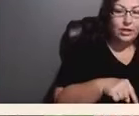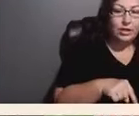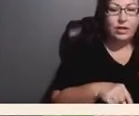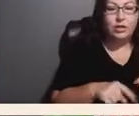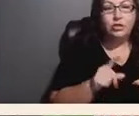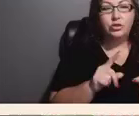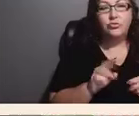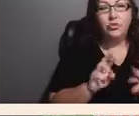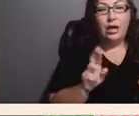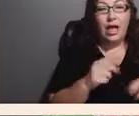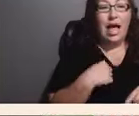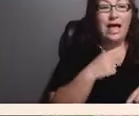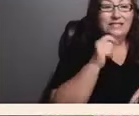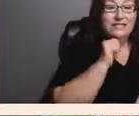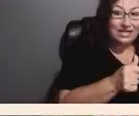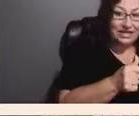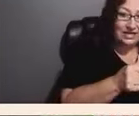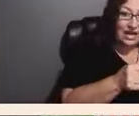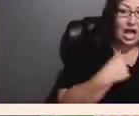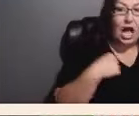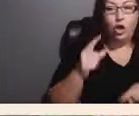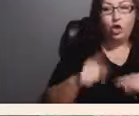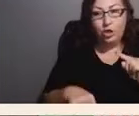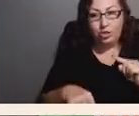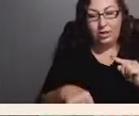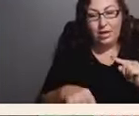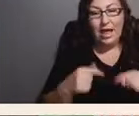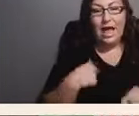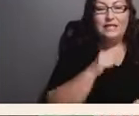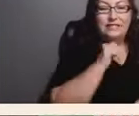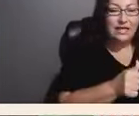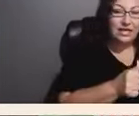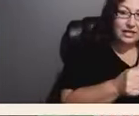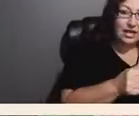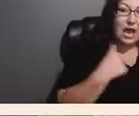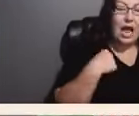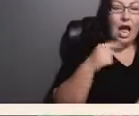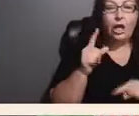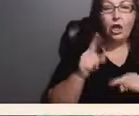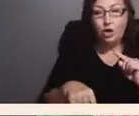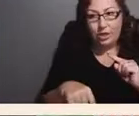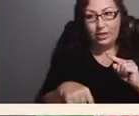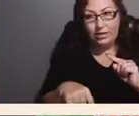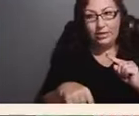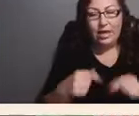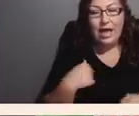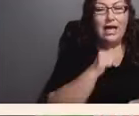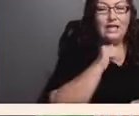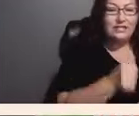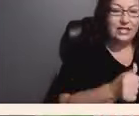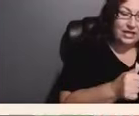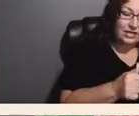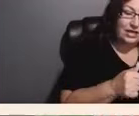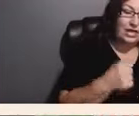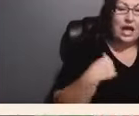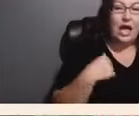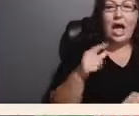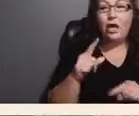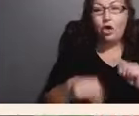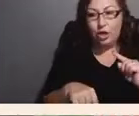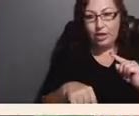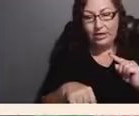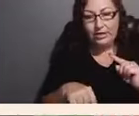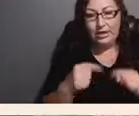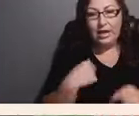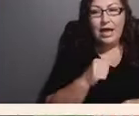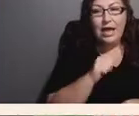I didn't, I couldn't, I didn't, I couldn't, I didn't, I couldn't,